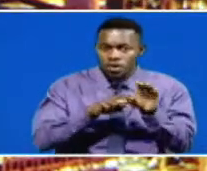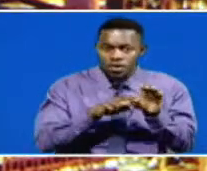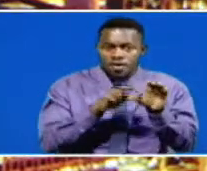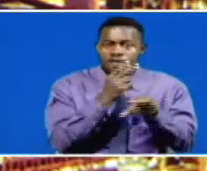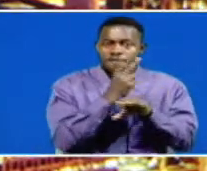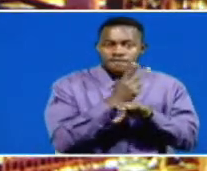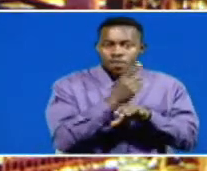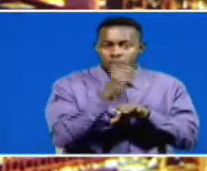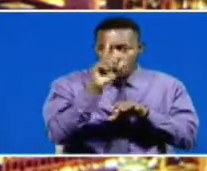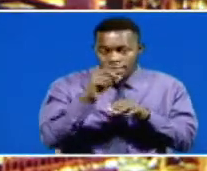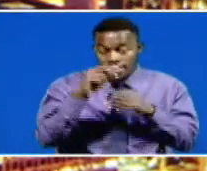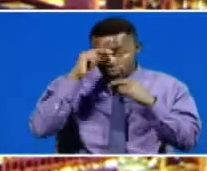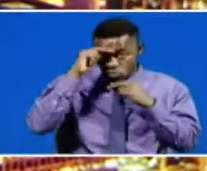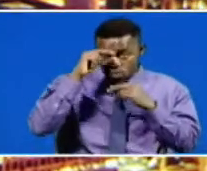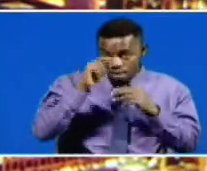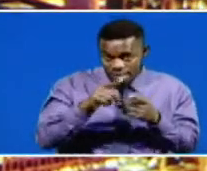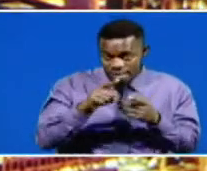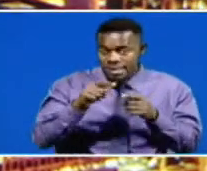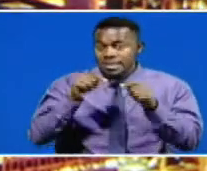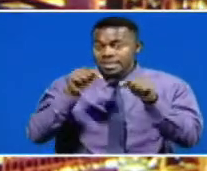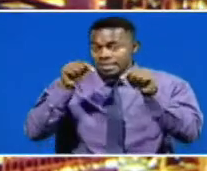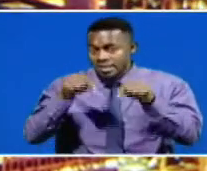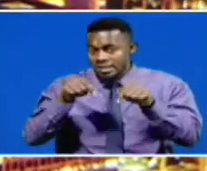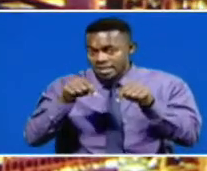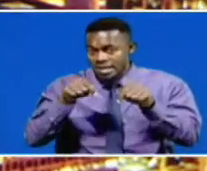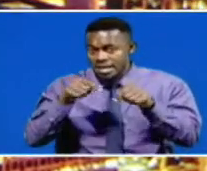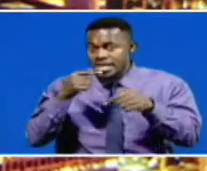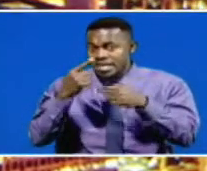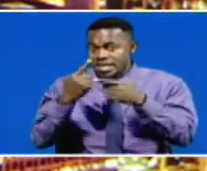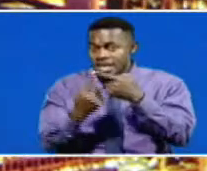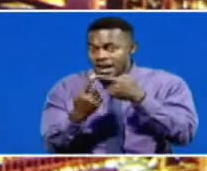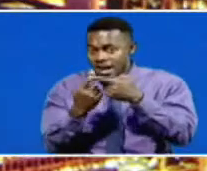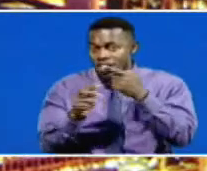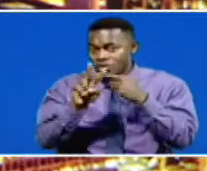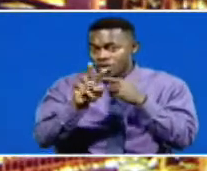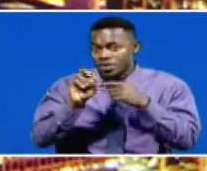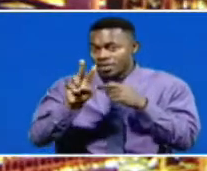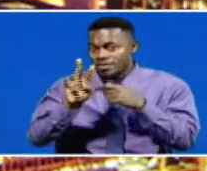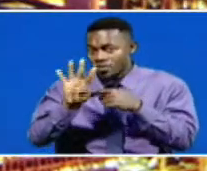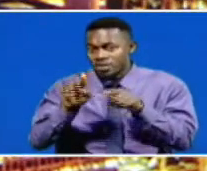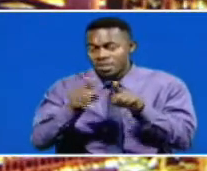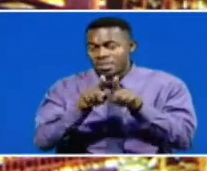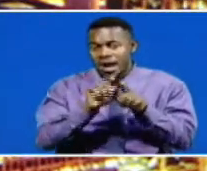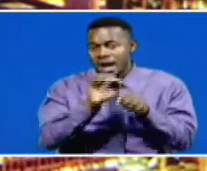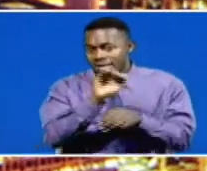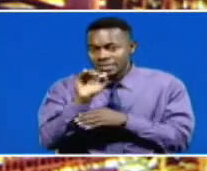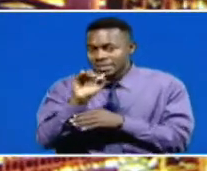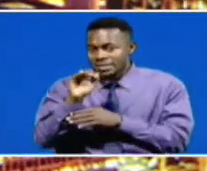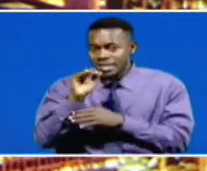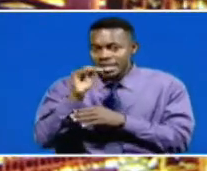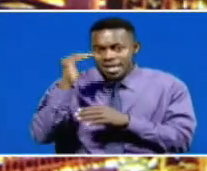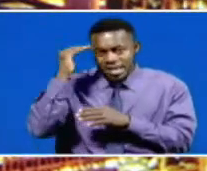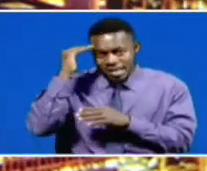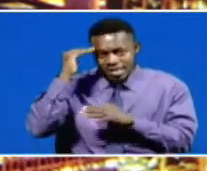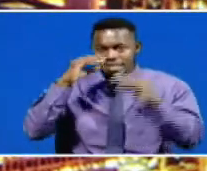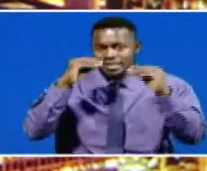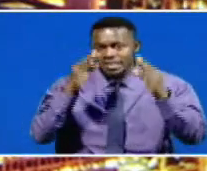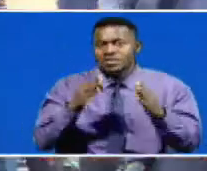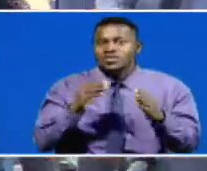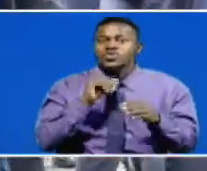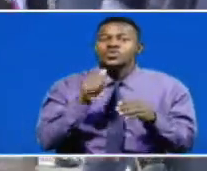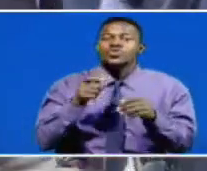January 15, 2024, while asking principals not to increase school fees. Dalma Sakali with that